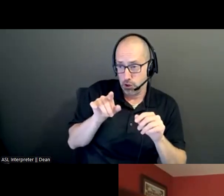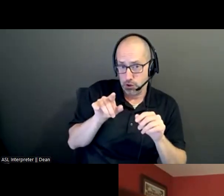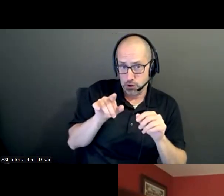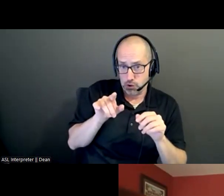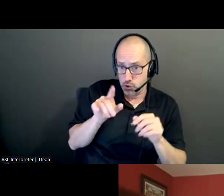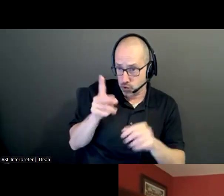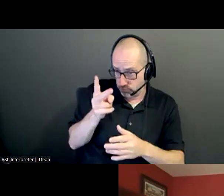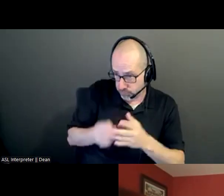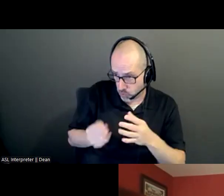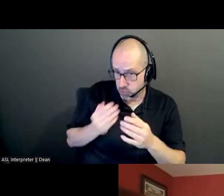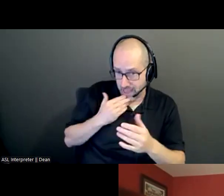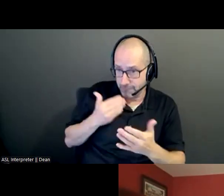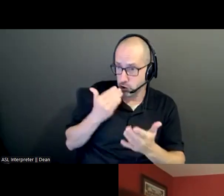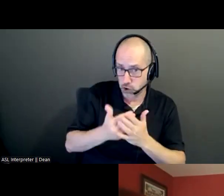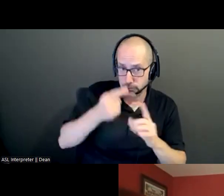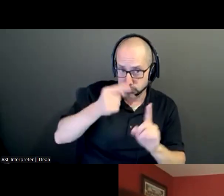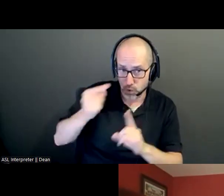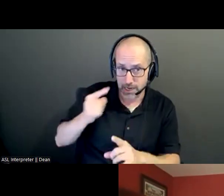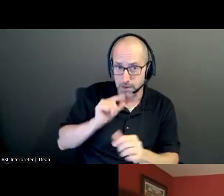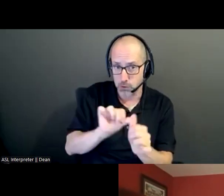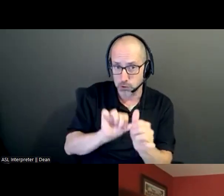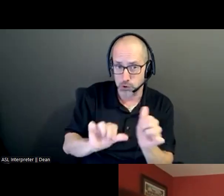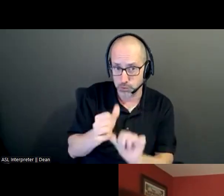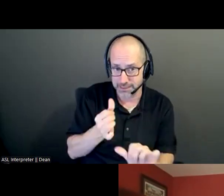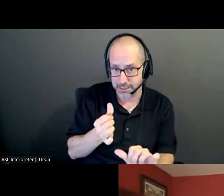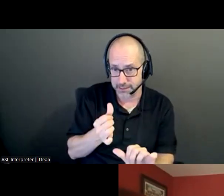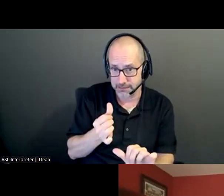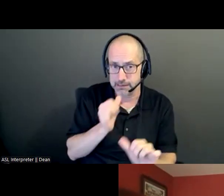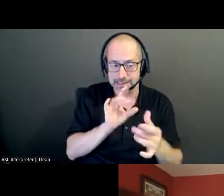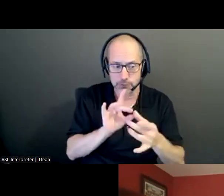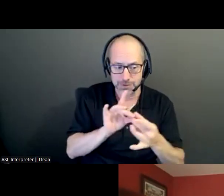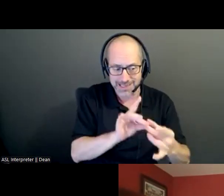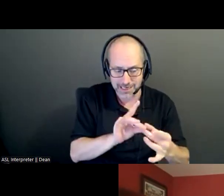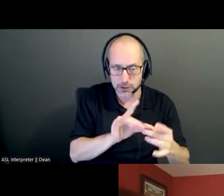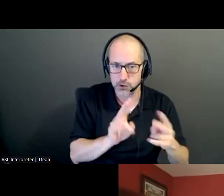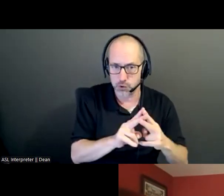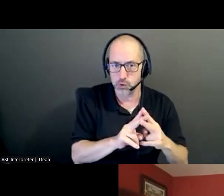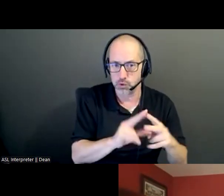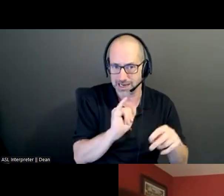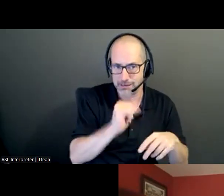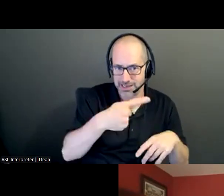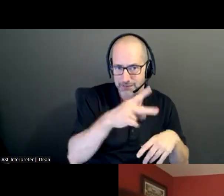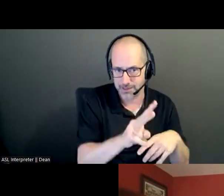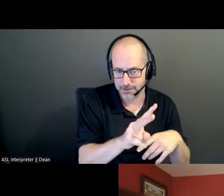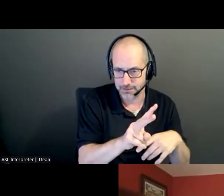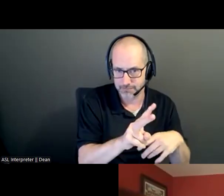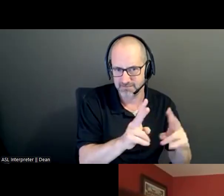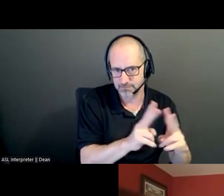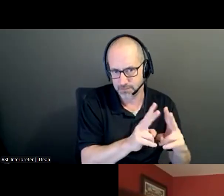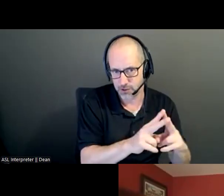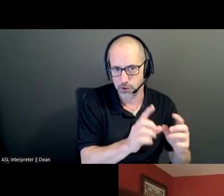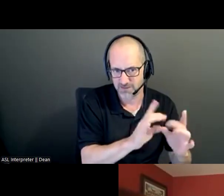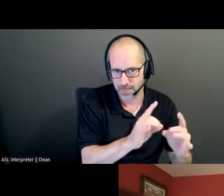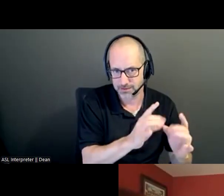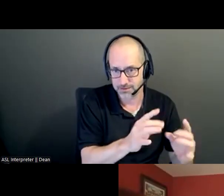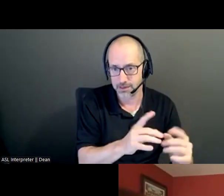of you made good points about suicide's connection to intimate partner violence. And so that there is this link